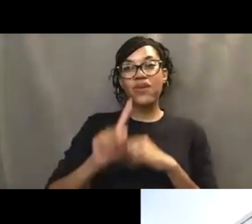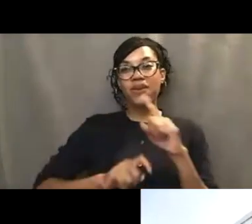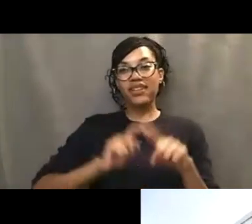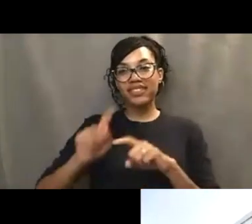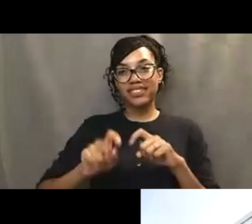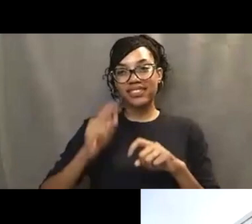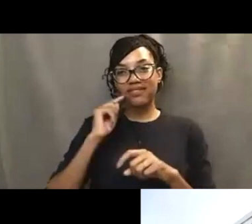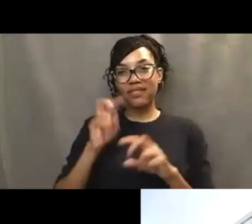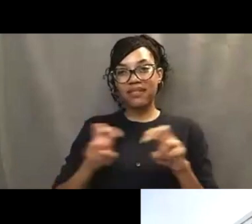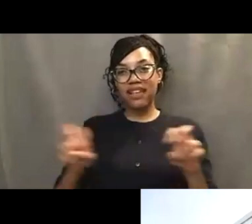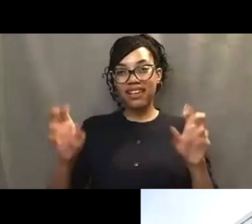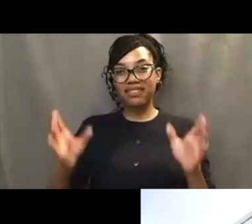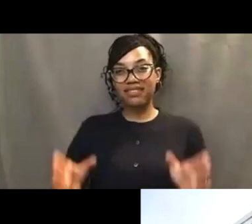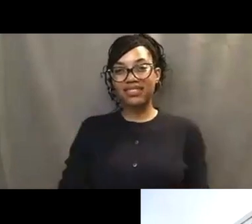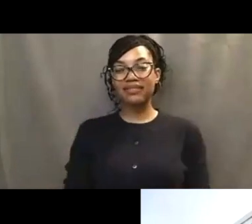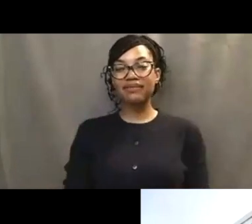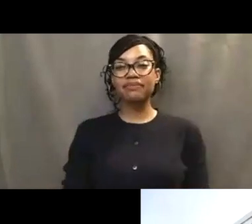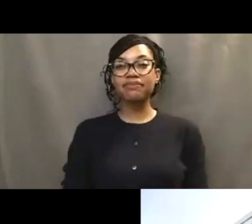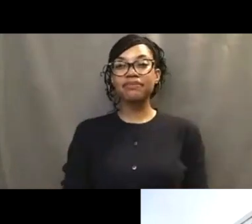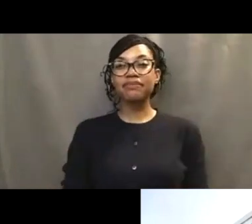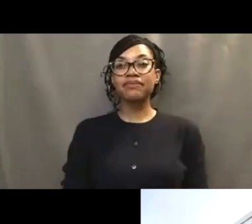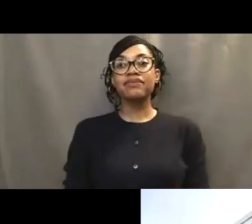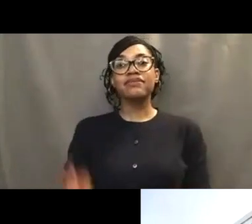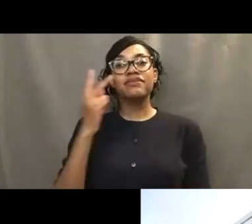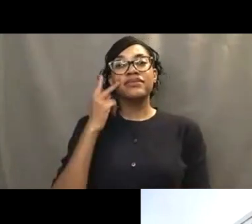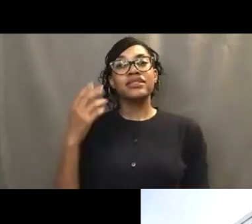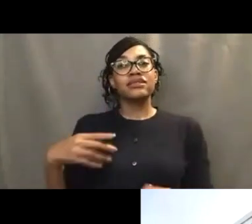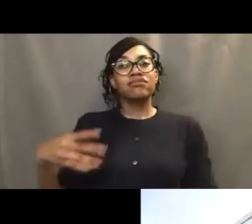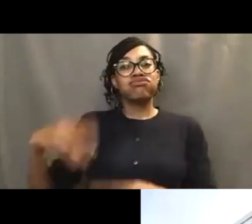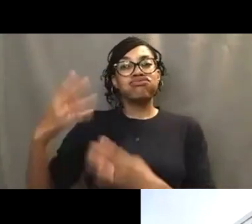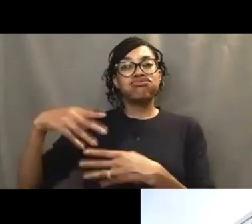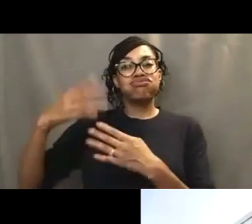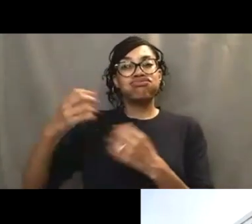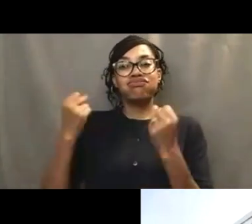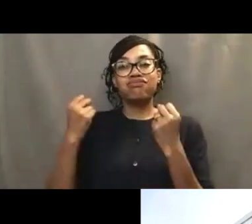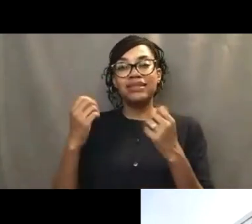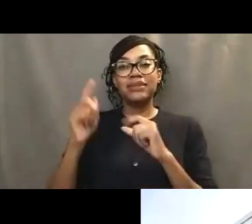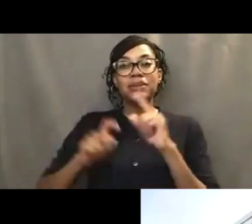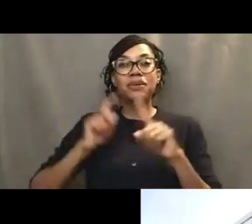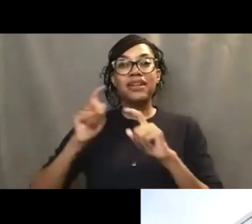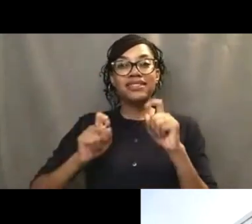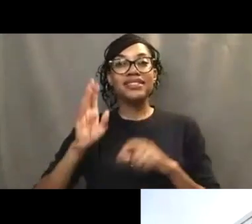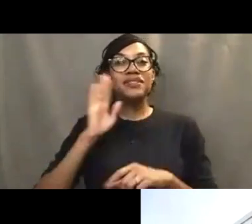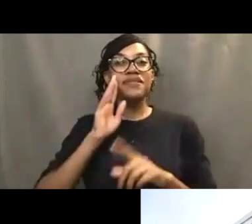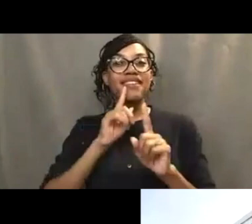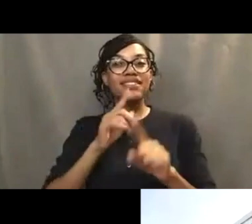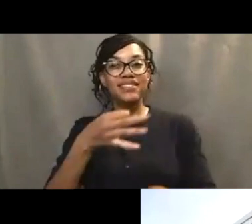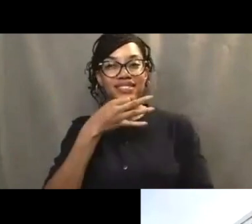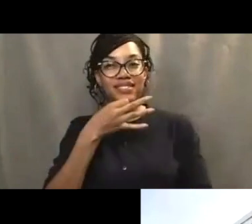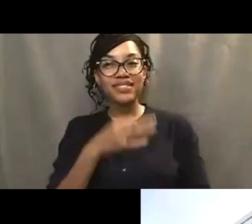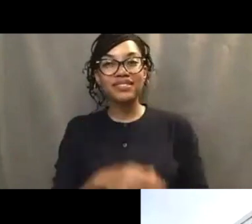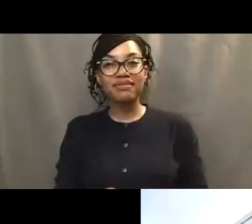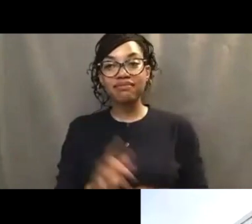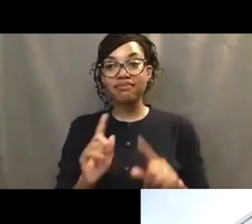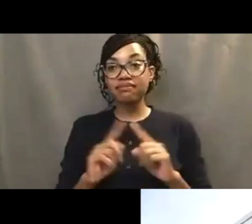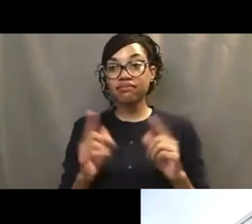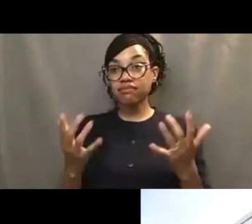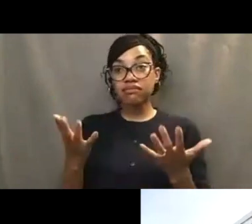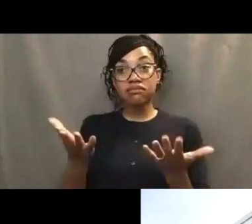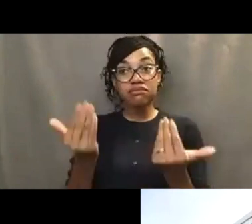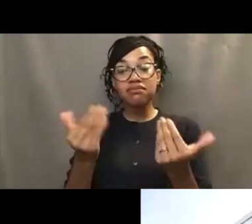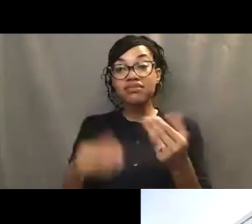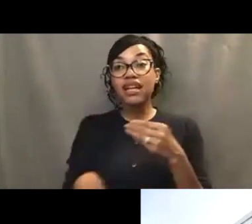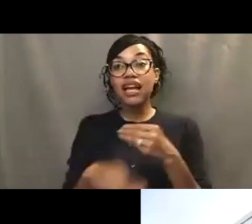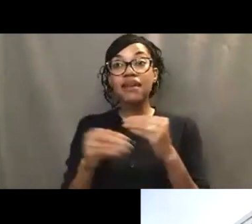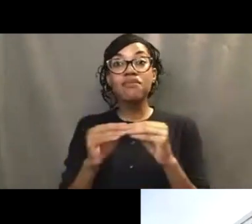the panelists. And so I see that there are a ton of questions in the Q&A. We will get to those, but it's not too late to add more